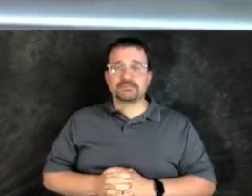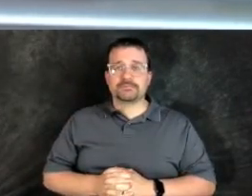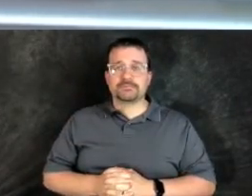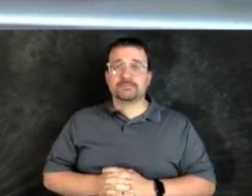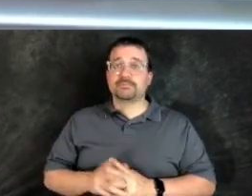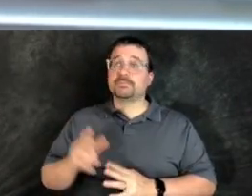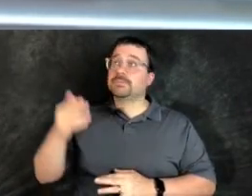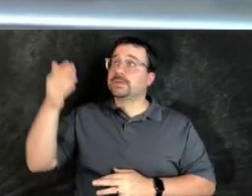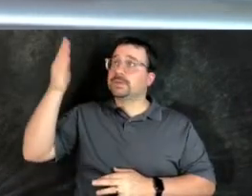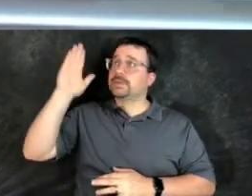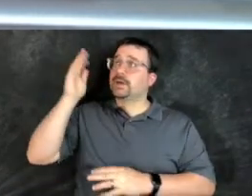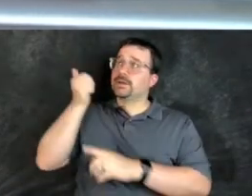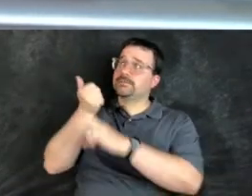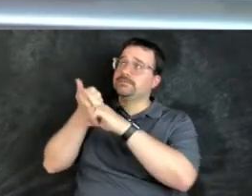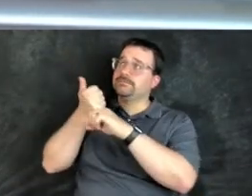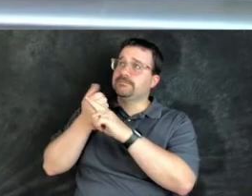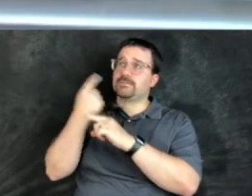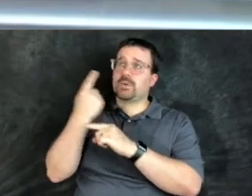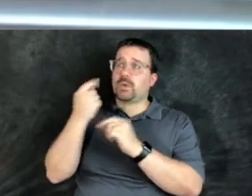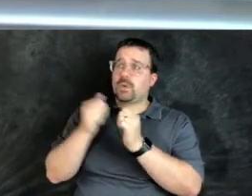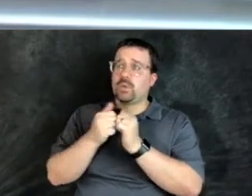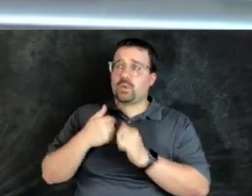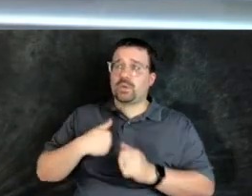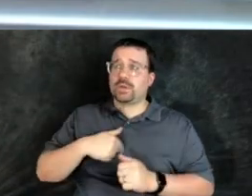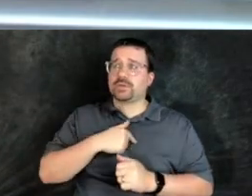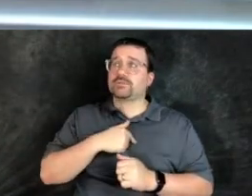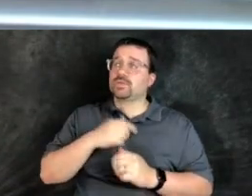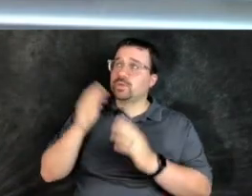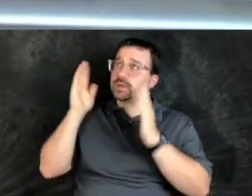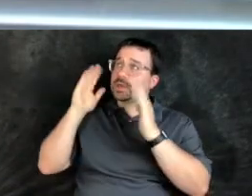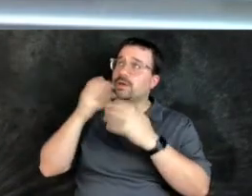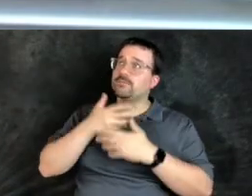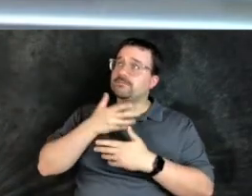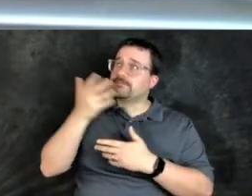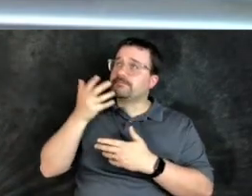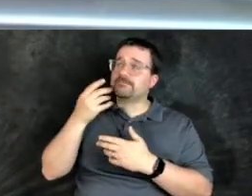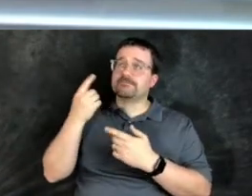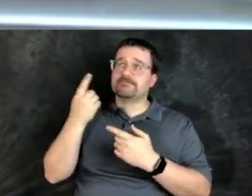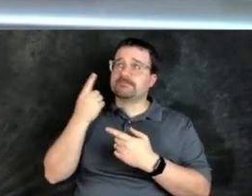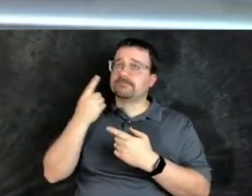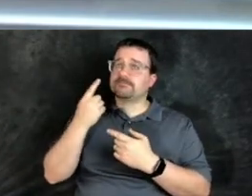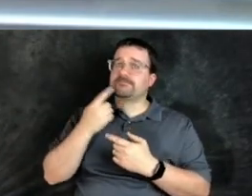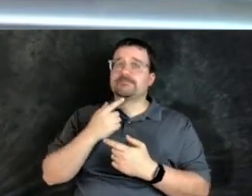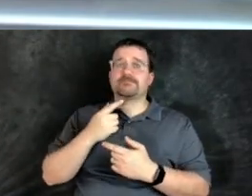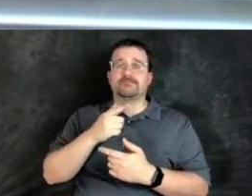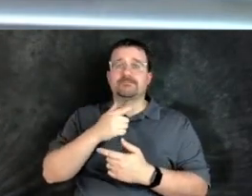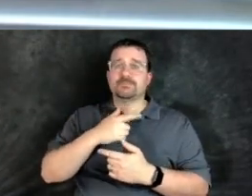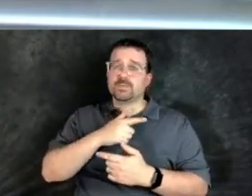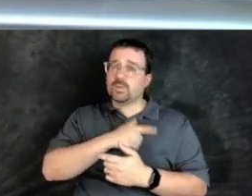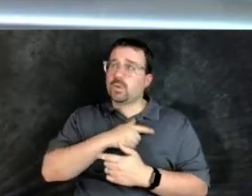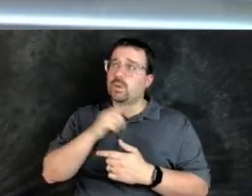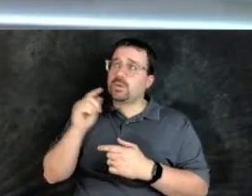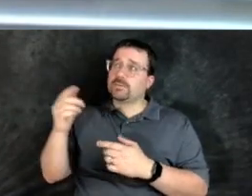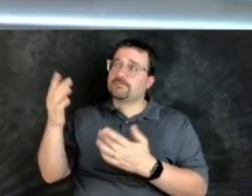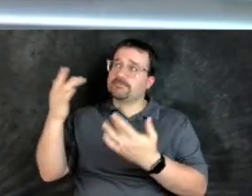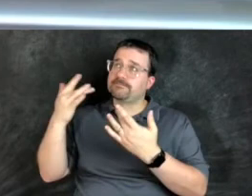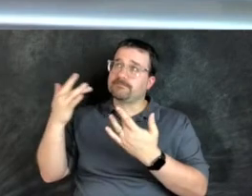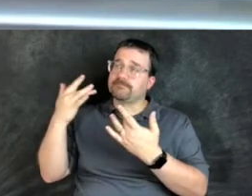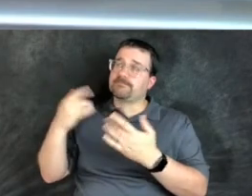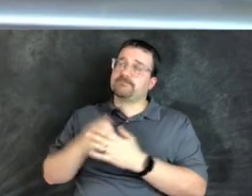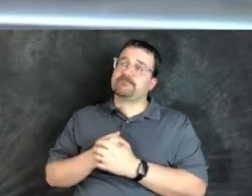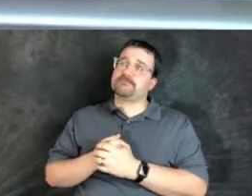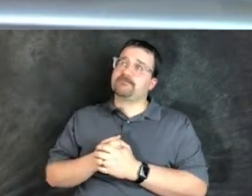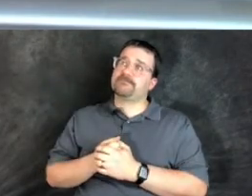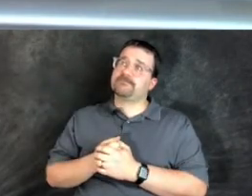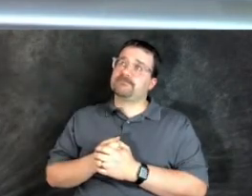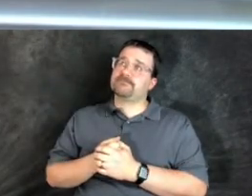O God, who is ever present, you hear our cries and are ever faithful in your mercy. We come to